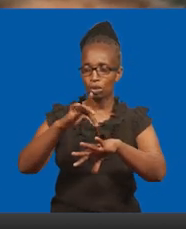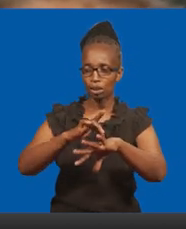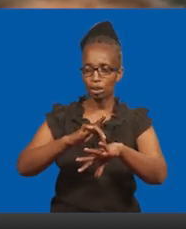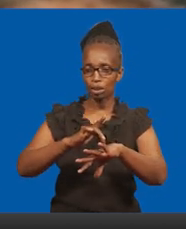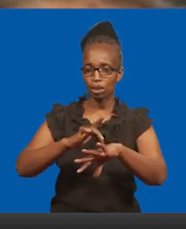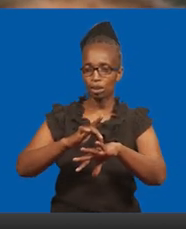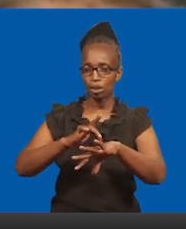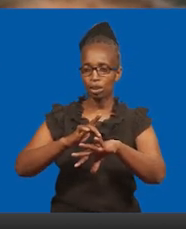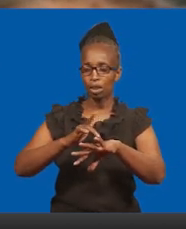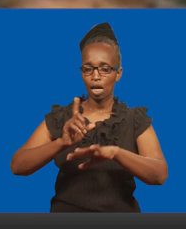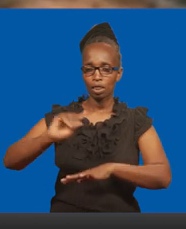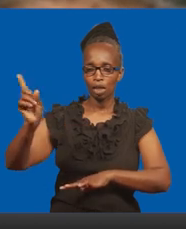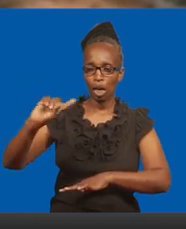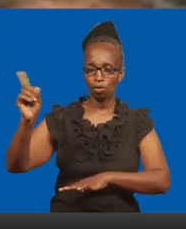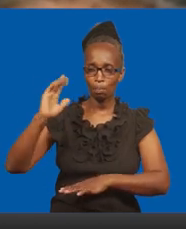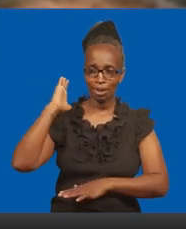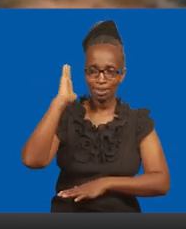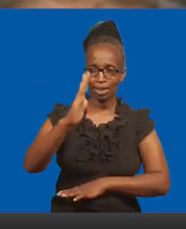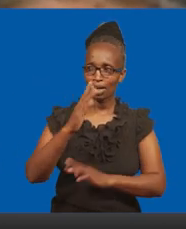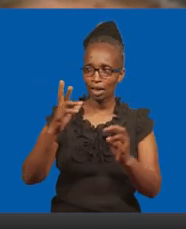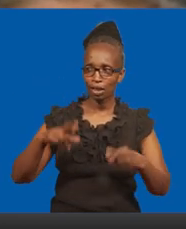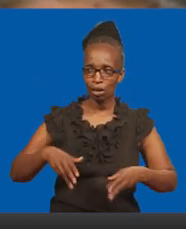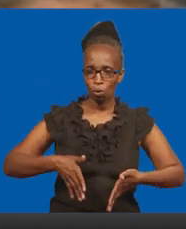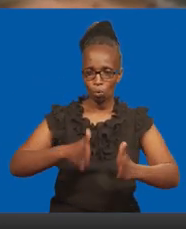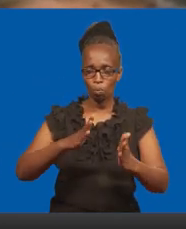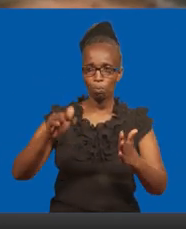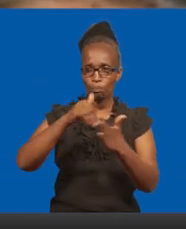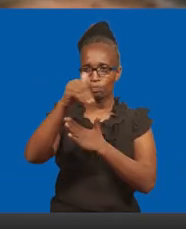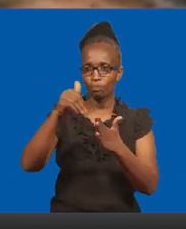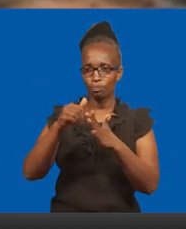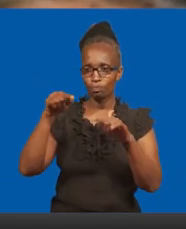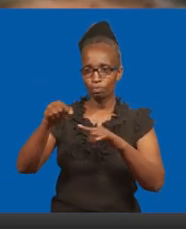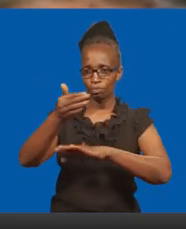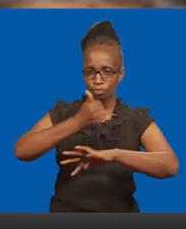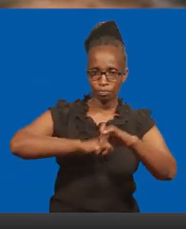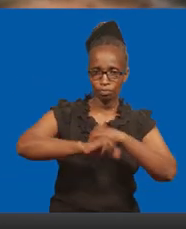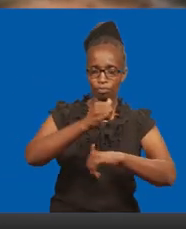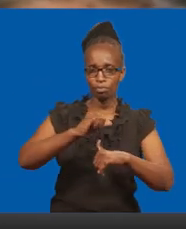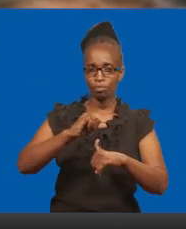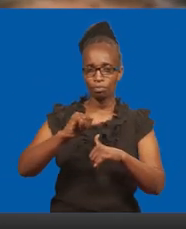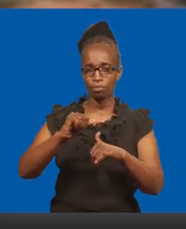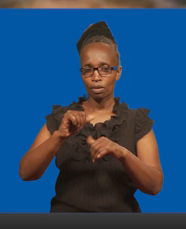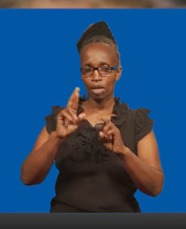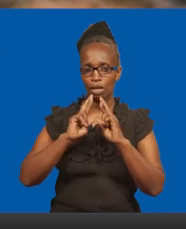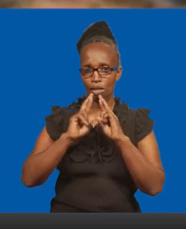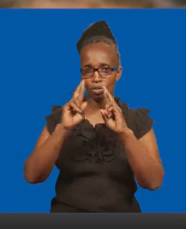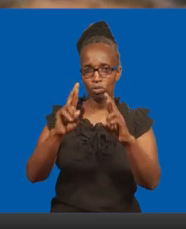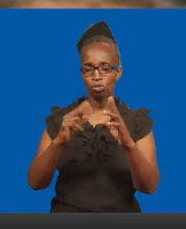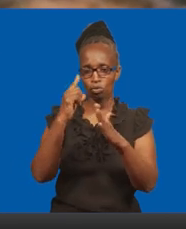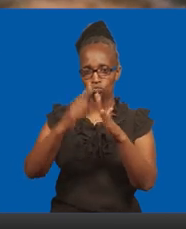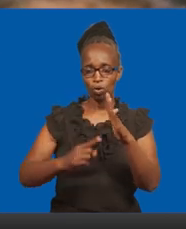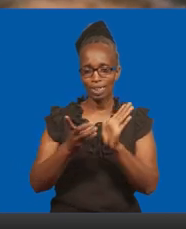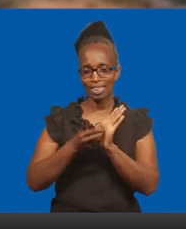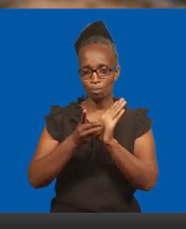Nairobi Expressway. All these actions and incidences are as a result of